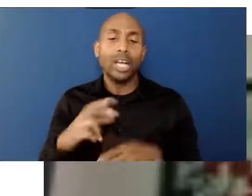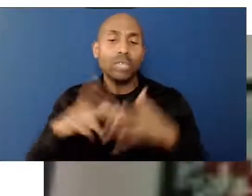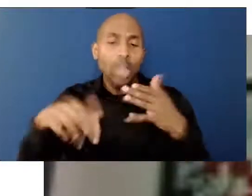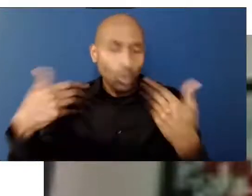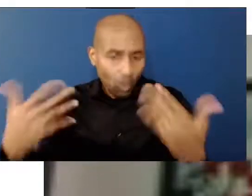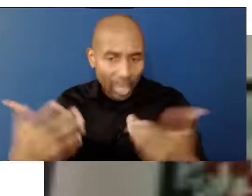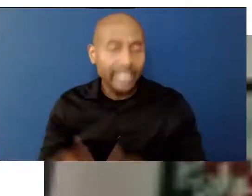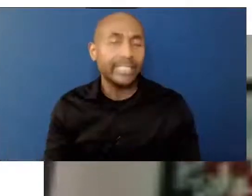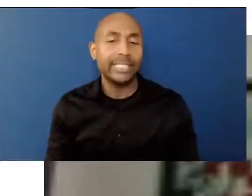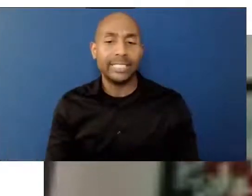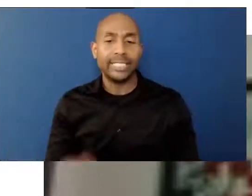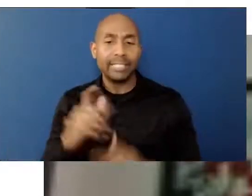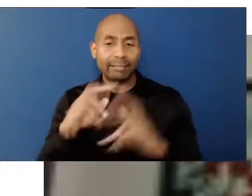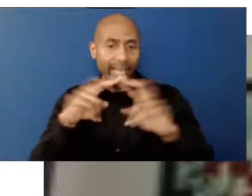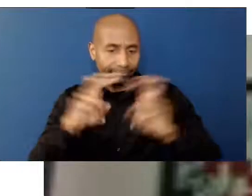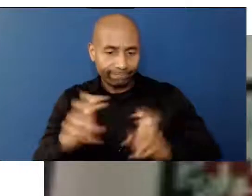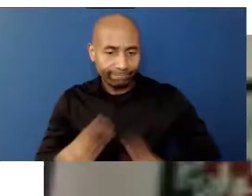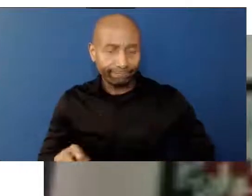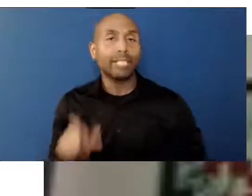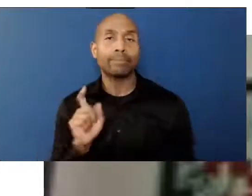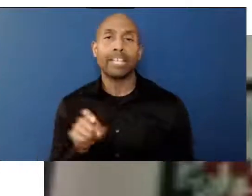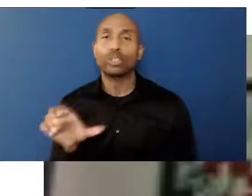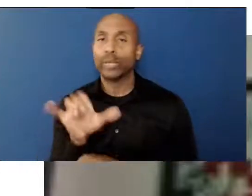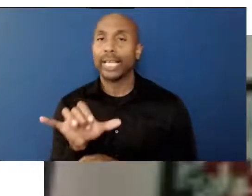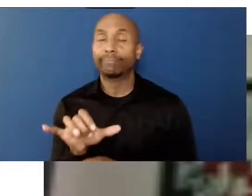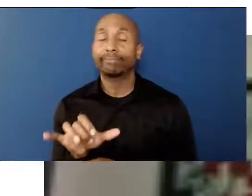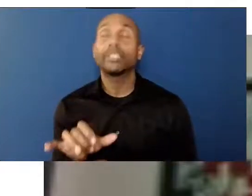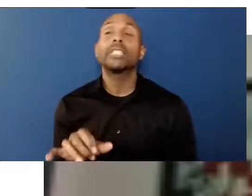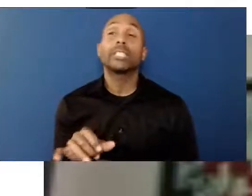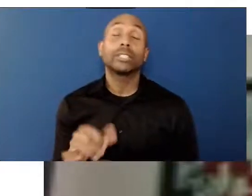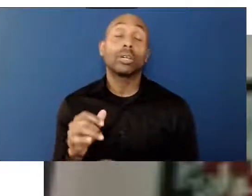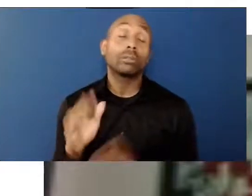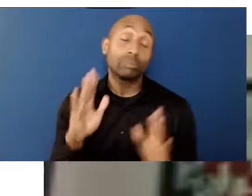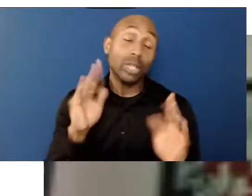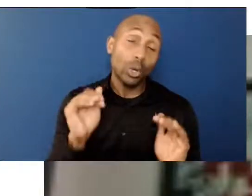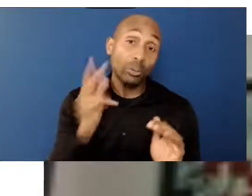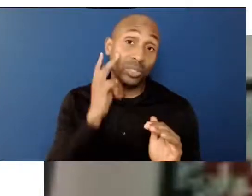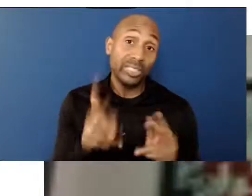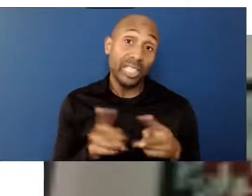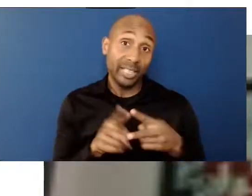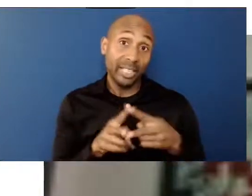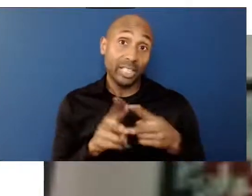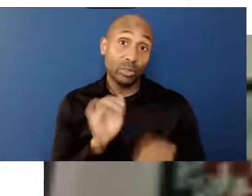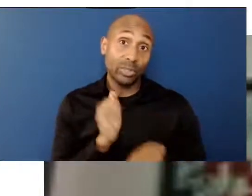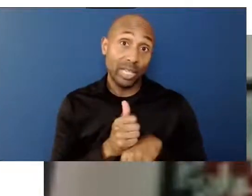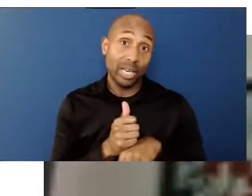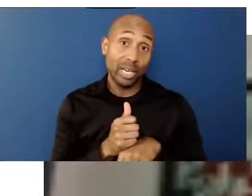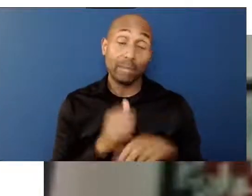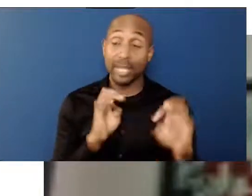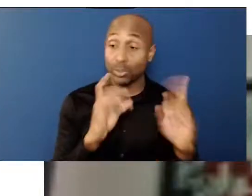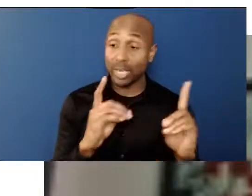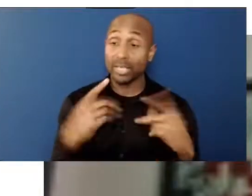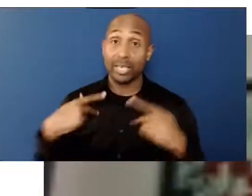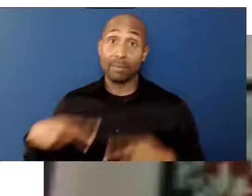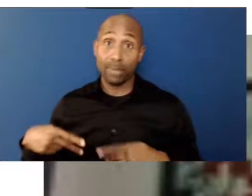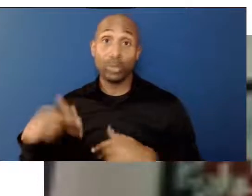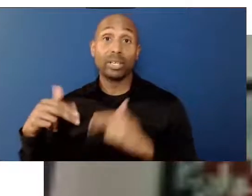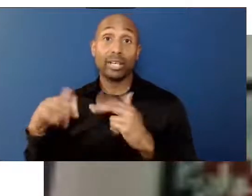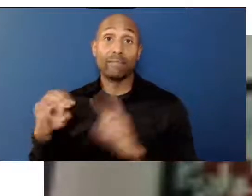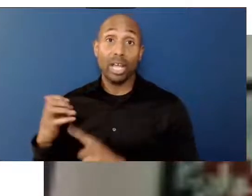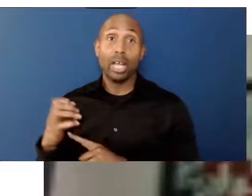our hope is that we will see these enacted, the education and built environment, in a phased approach beginning